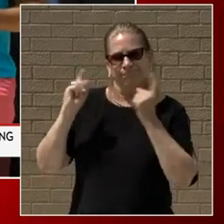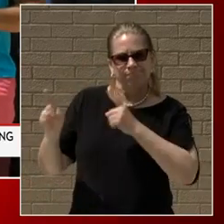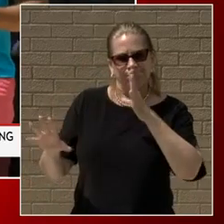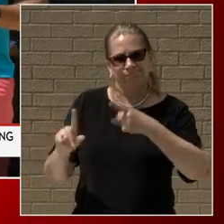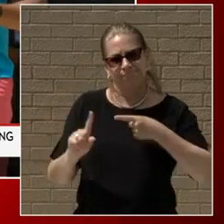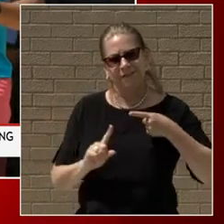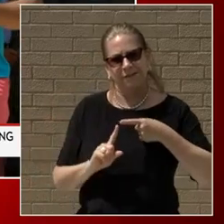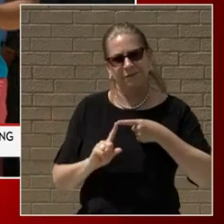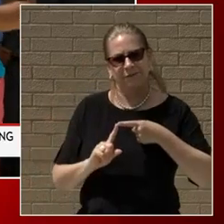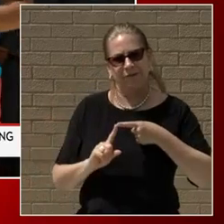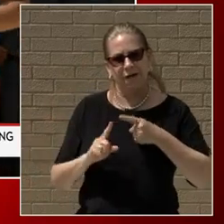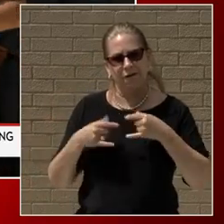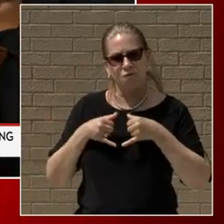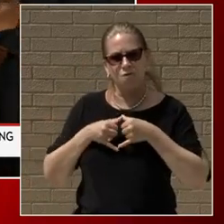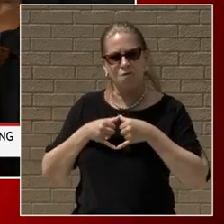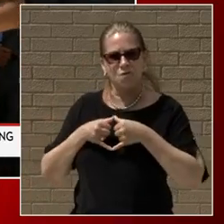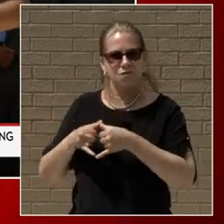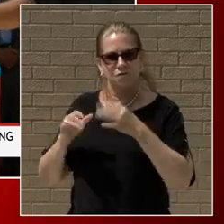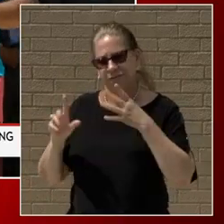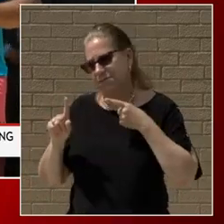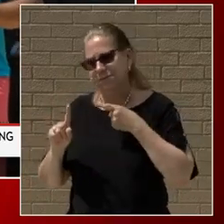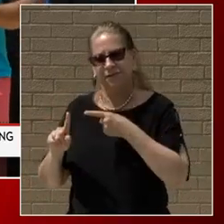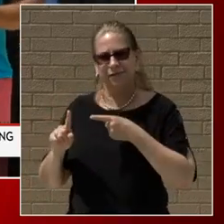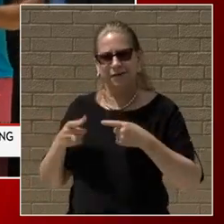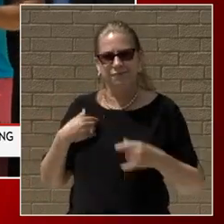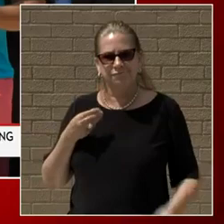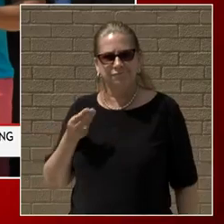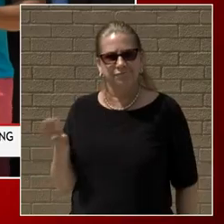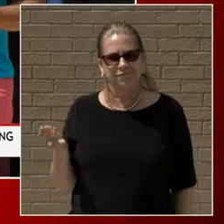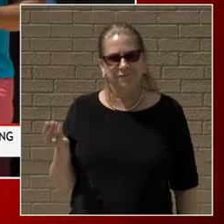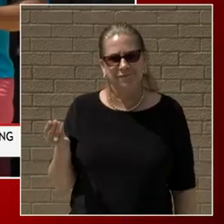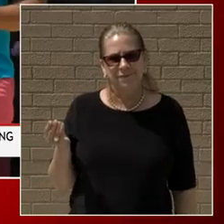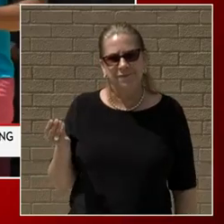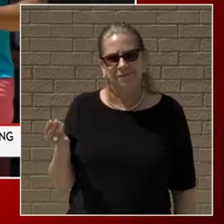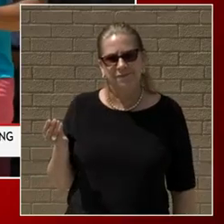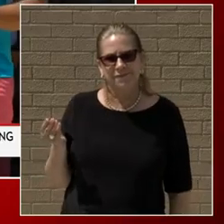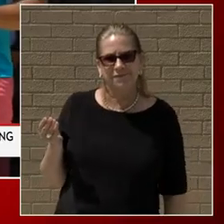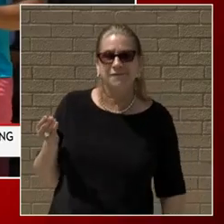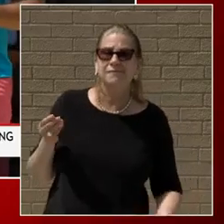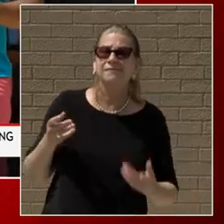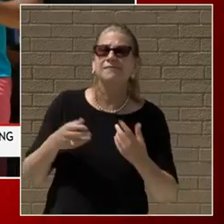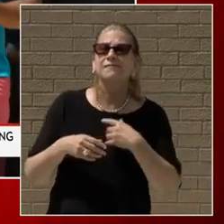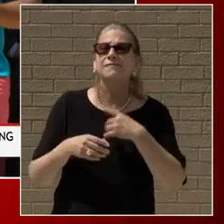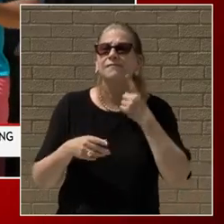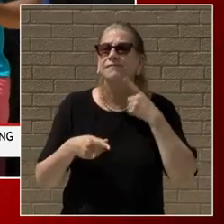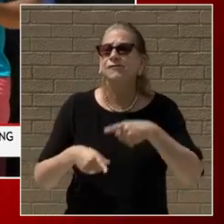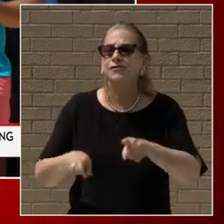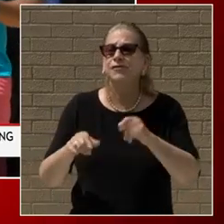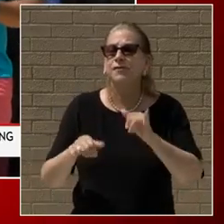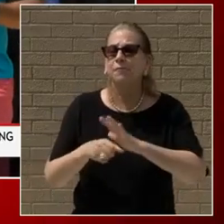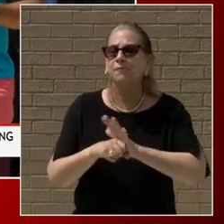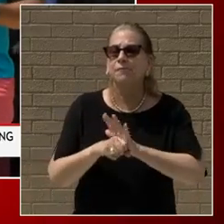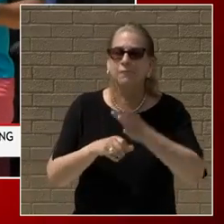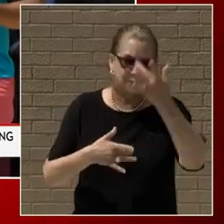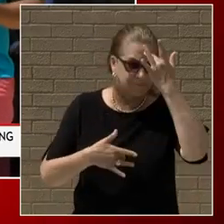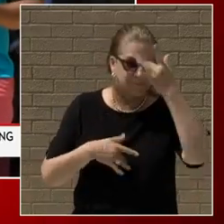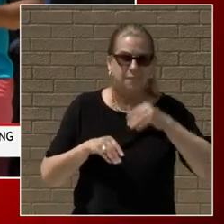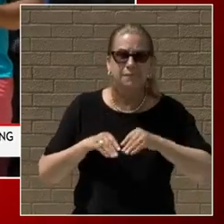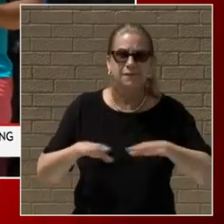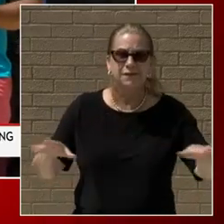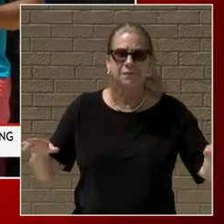And that award was for making sure that during the pandemic, they showed up in